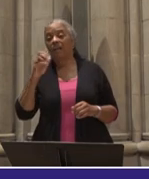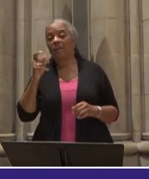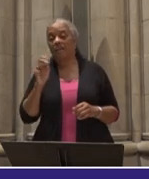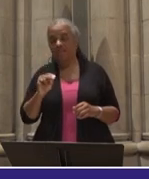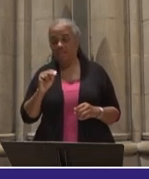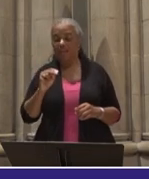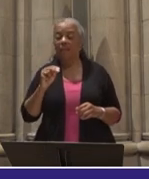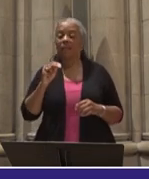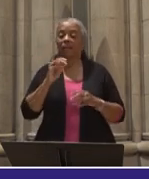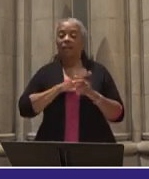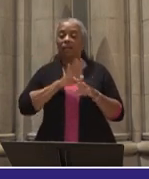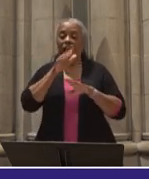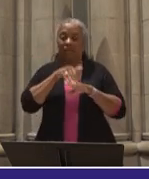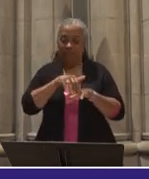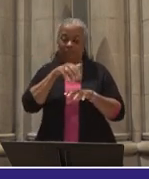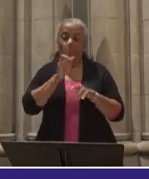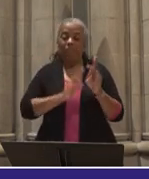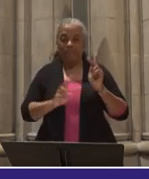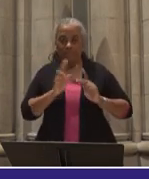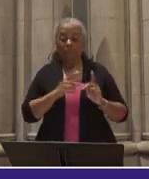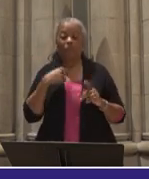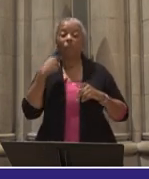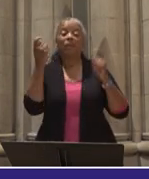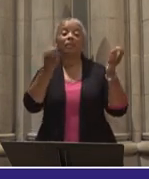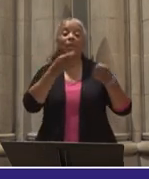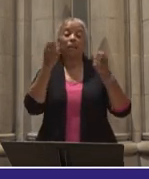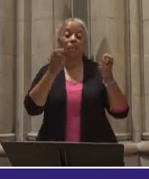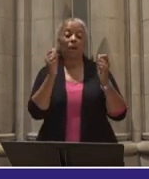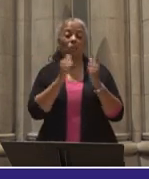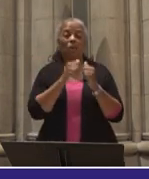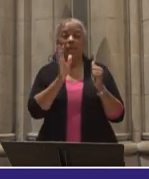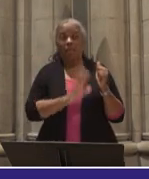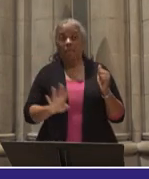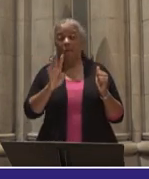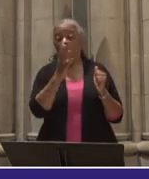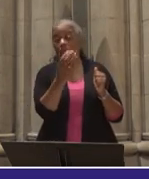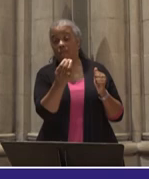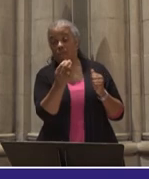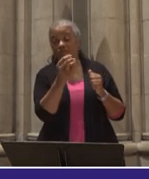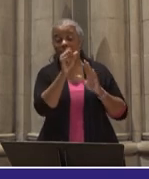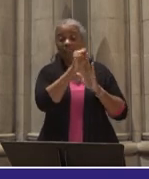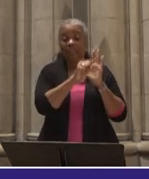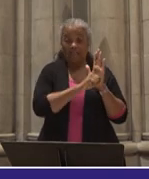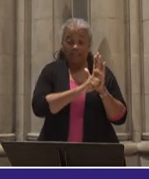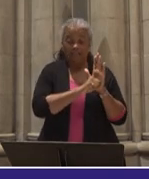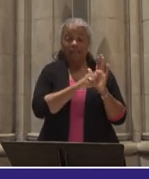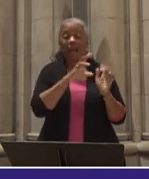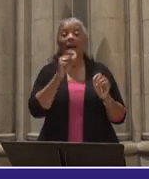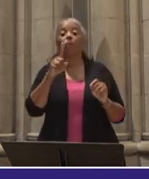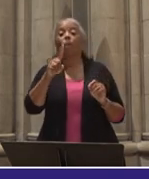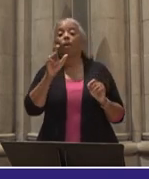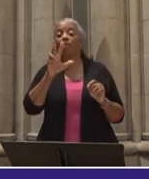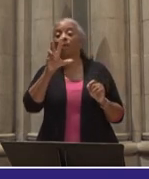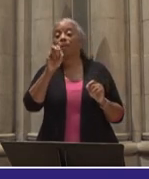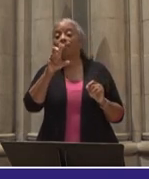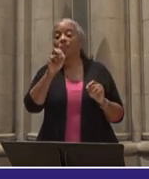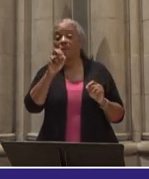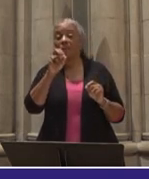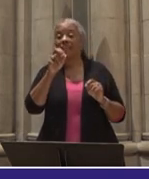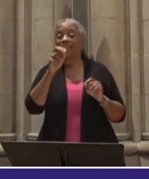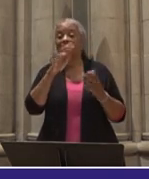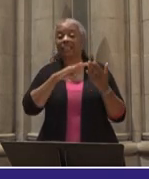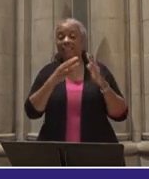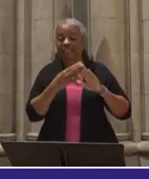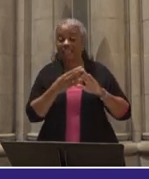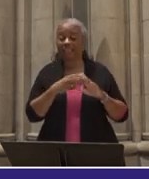peoples, we celebrate, along with at least 14 states and 130 cities, Indigenous